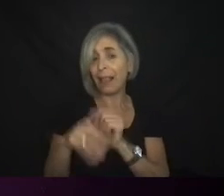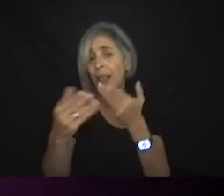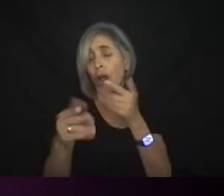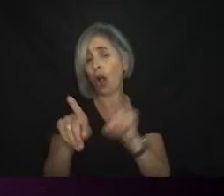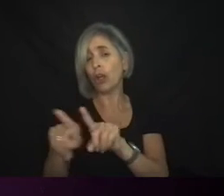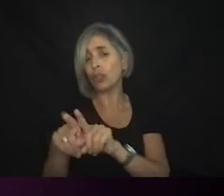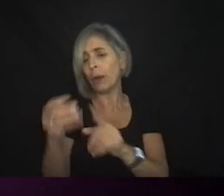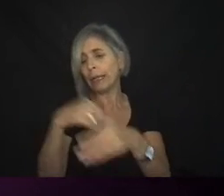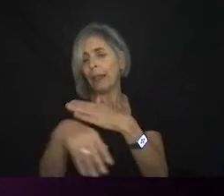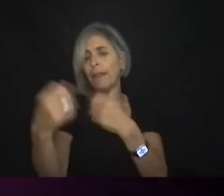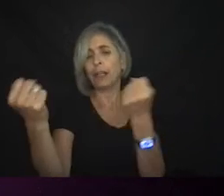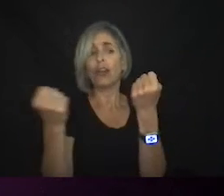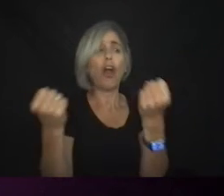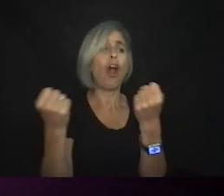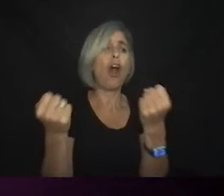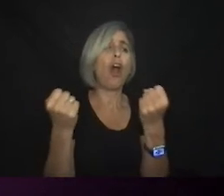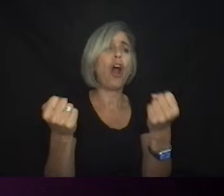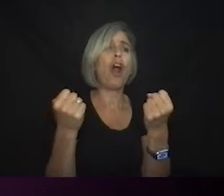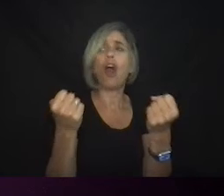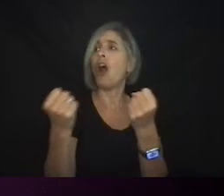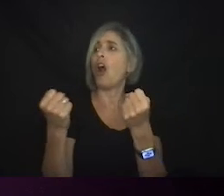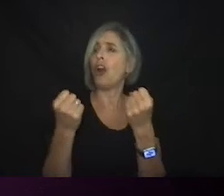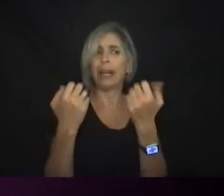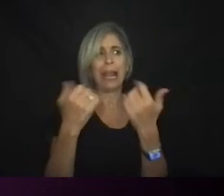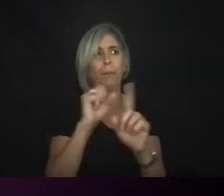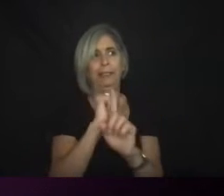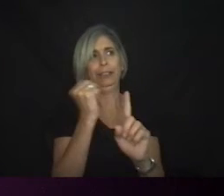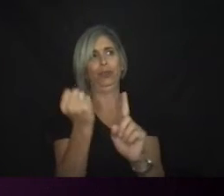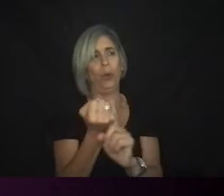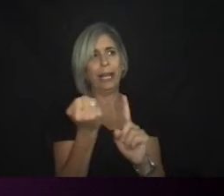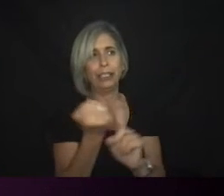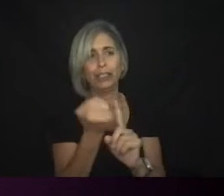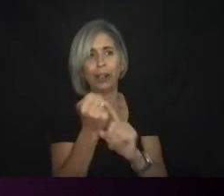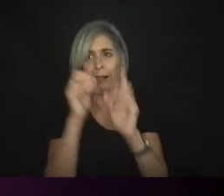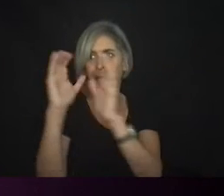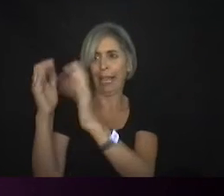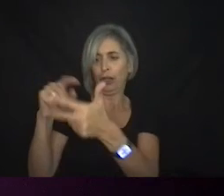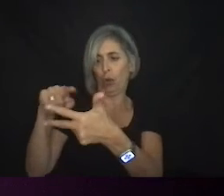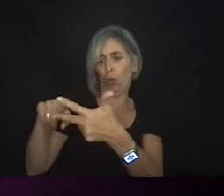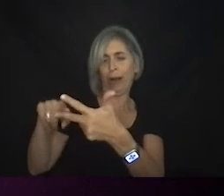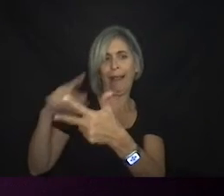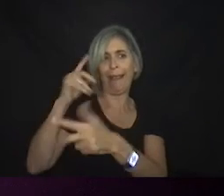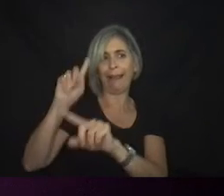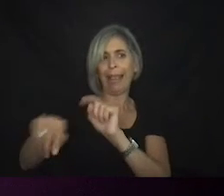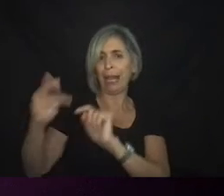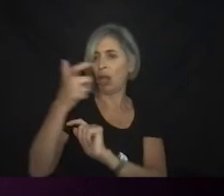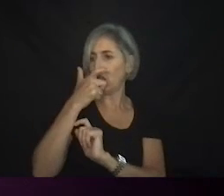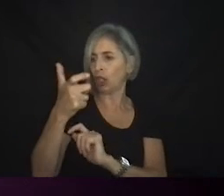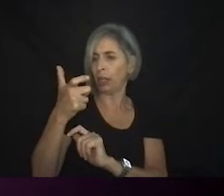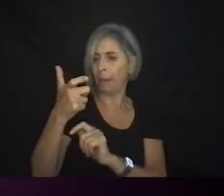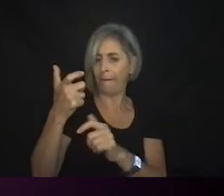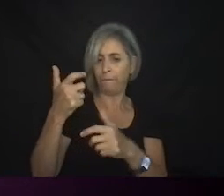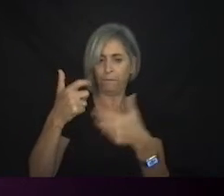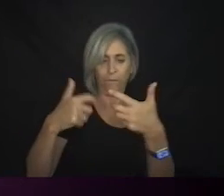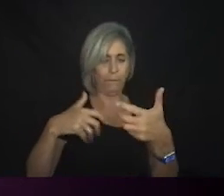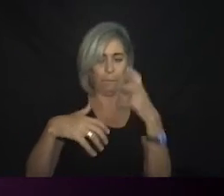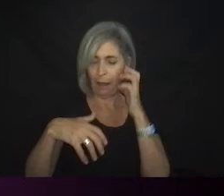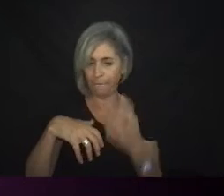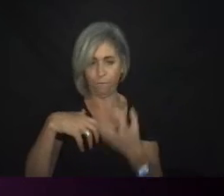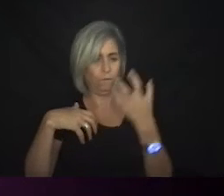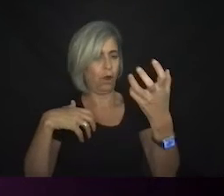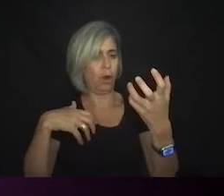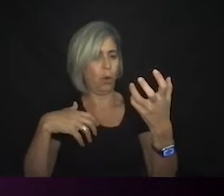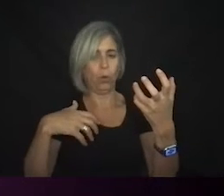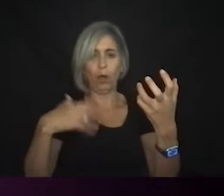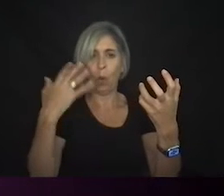also get in the car and I'm driving, and now I'm in this situational category where I can't look at my phone to use it, so I might use